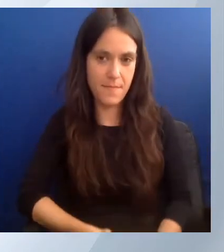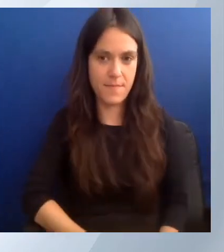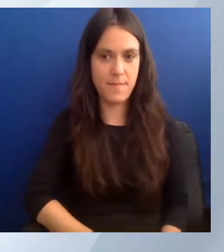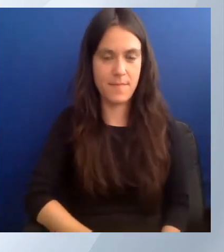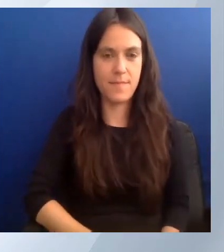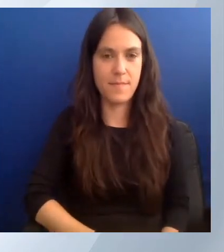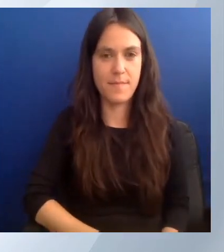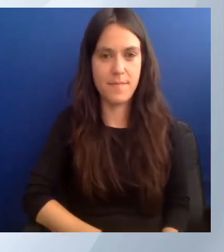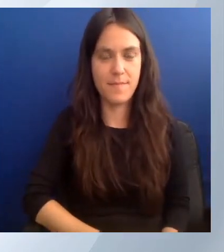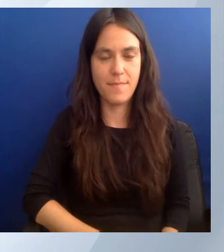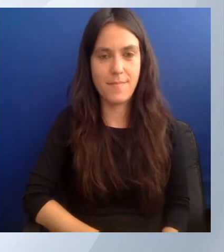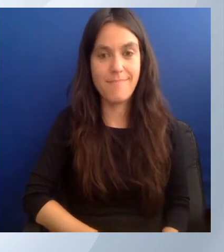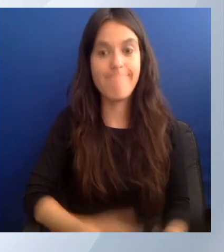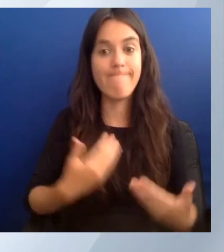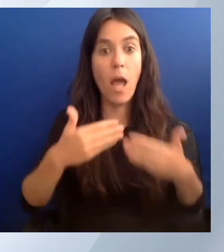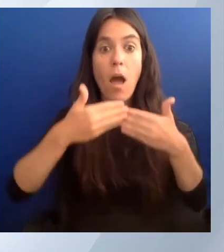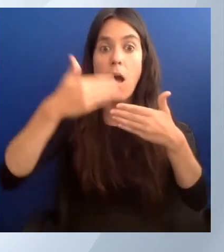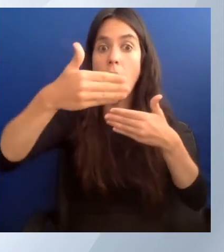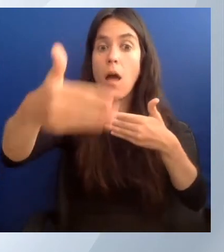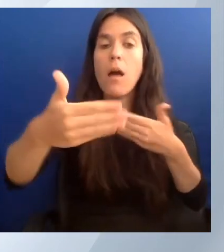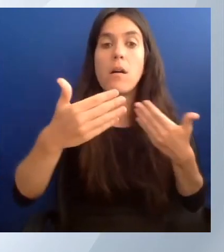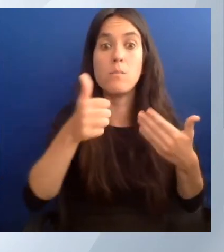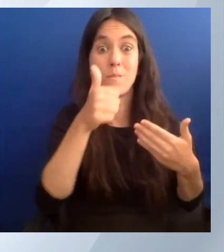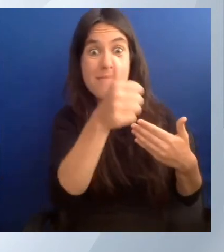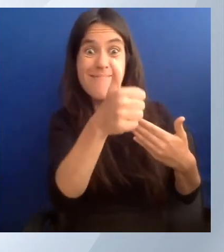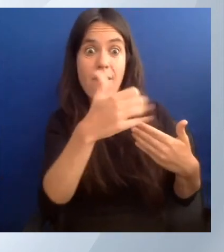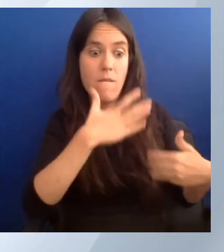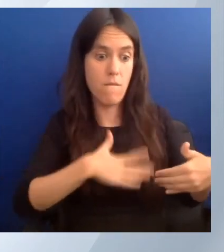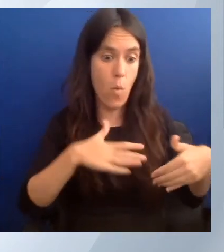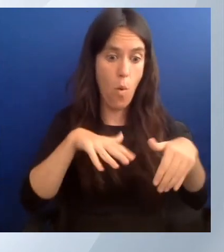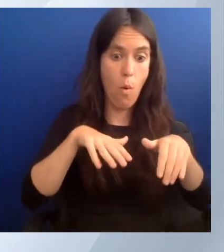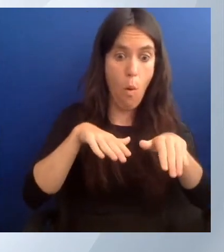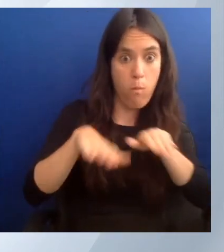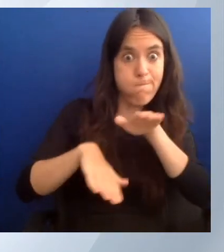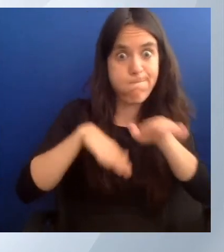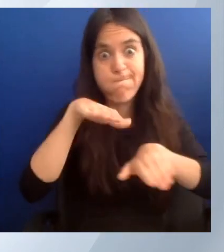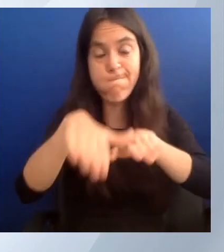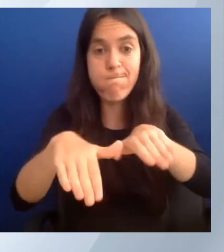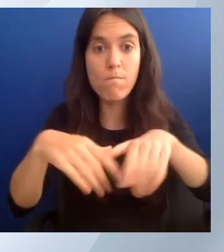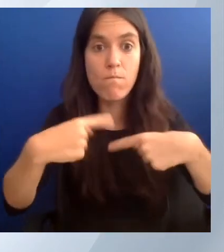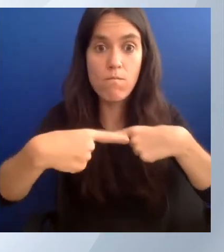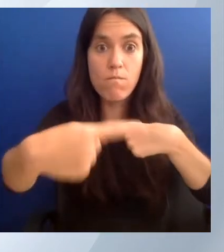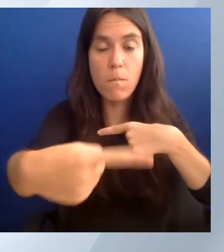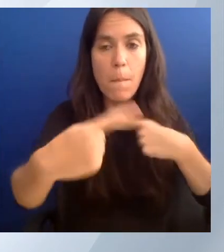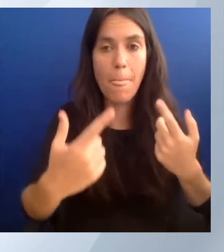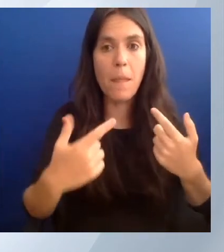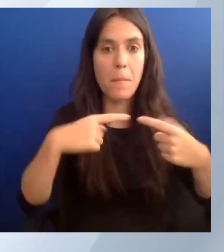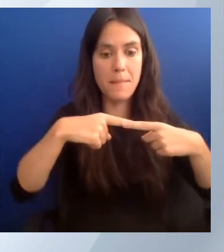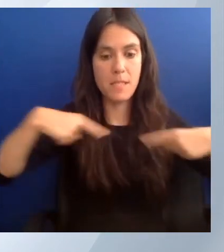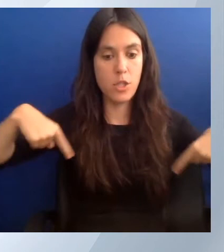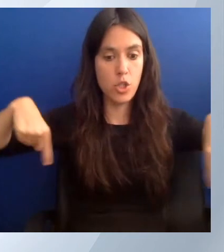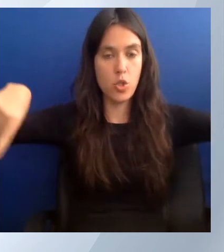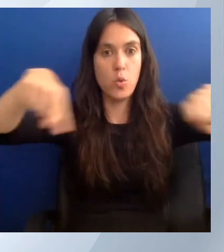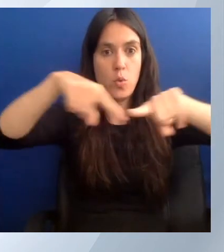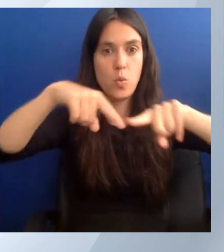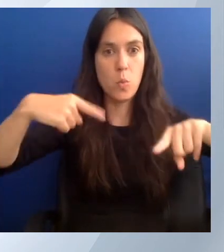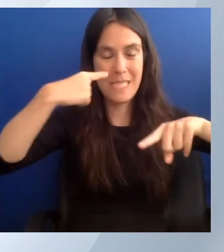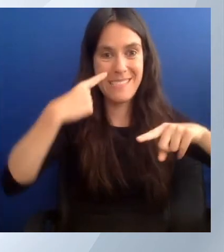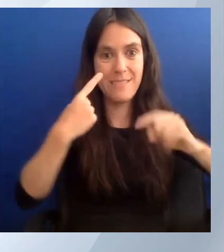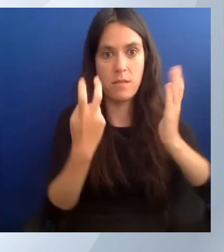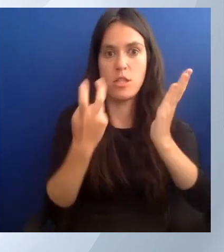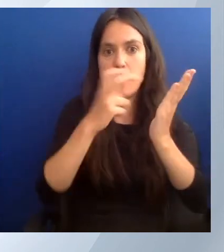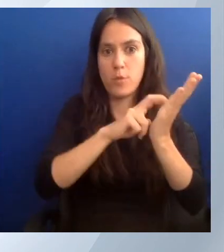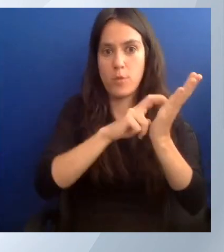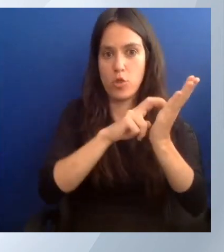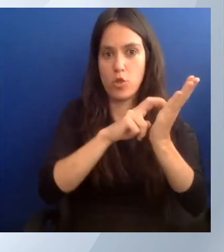Now, in order to get started yourself, if you are lucky enough to have a Visual Studio subscription from your company, then